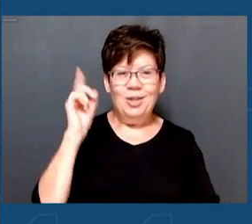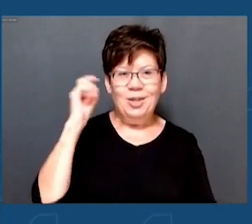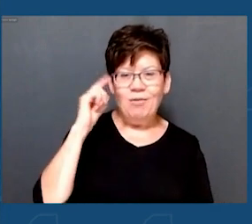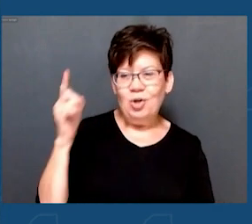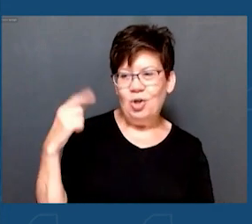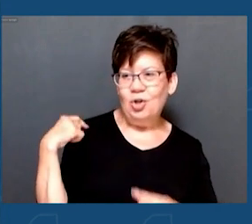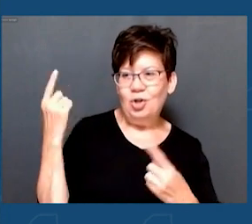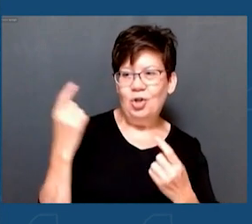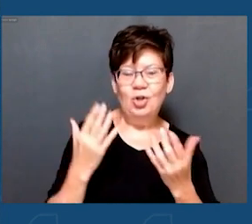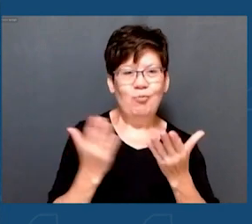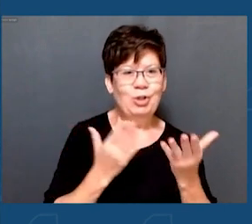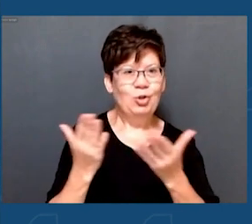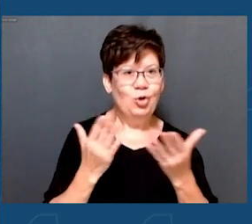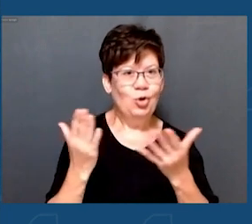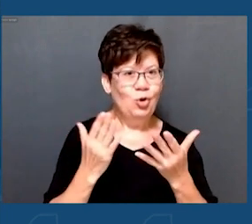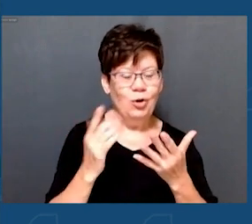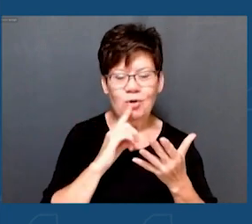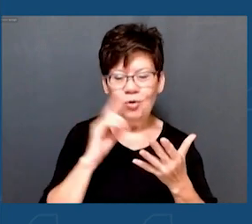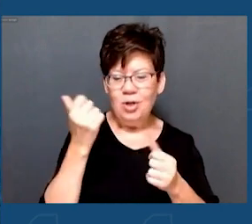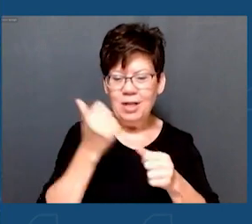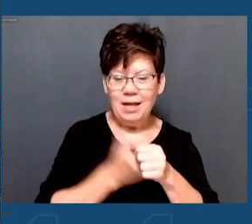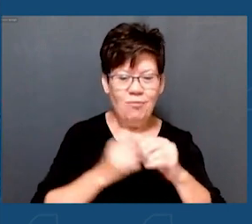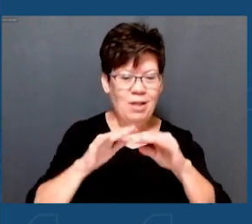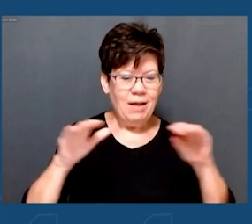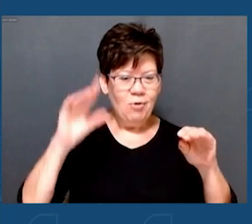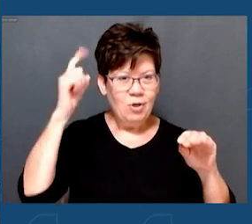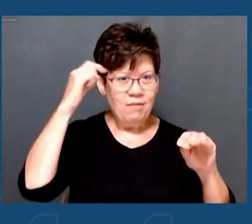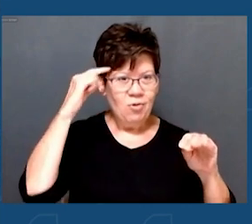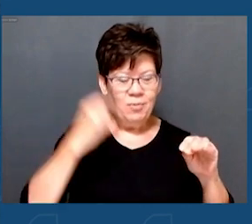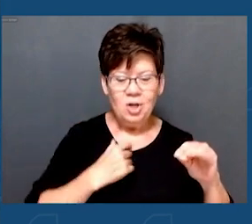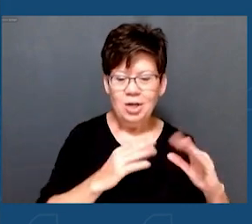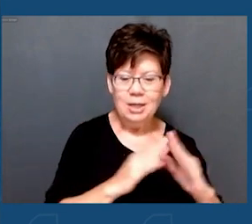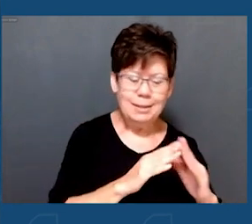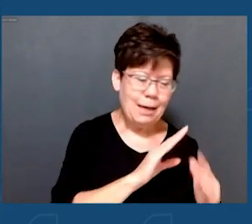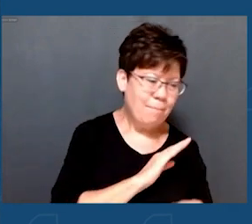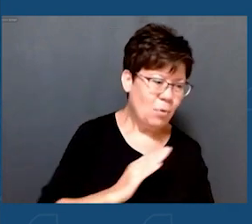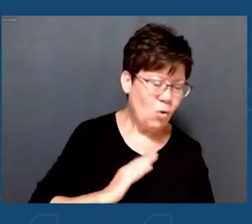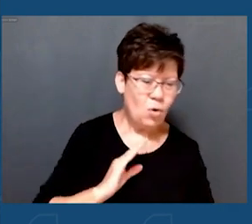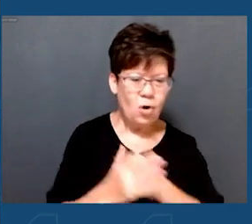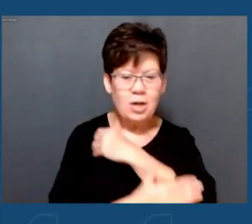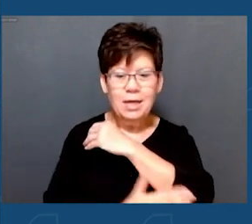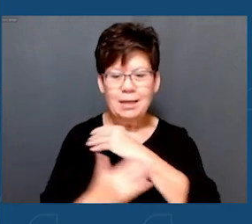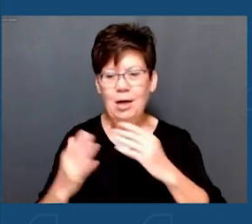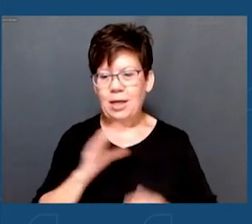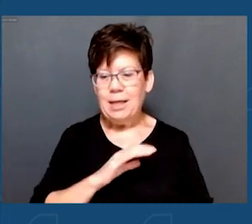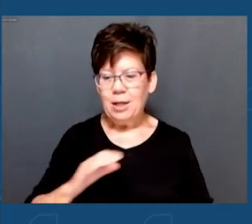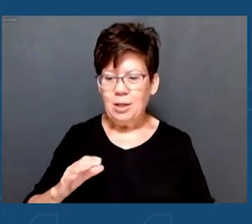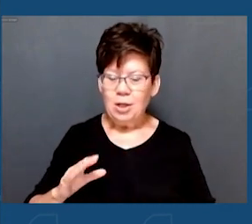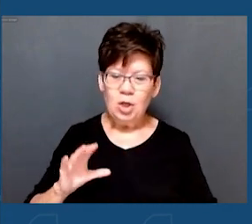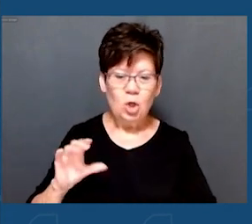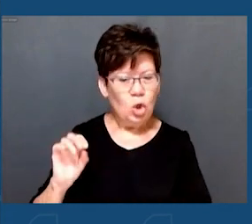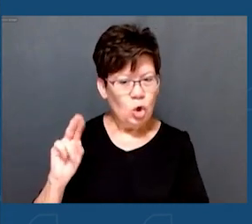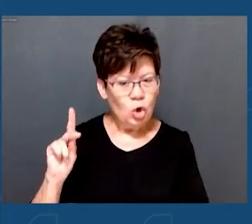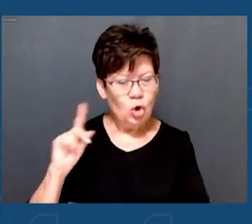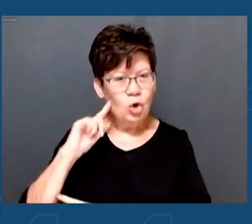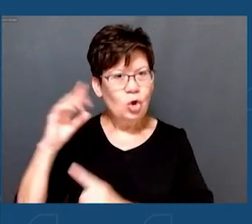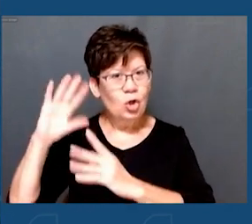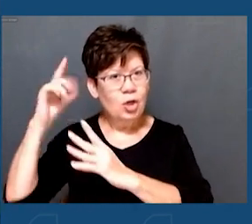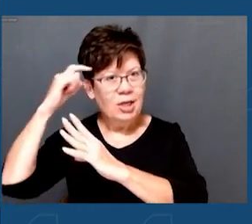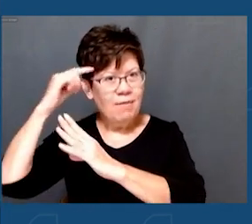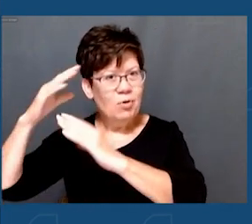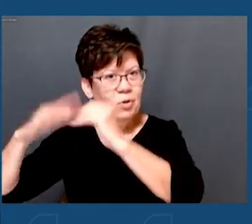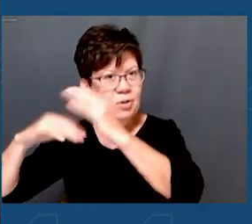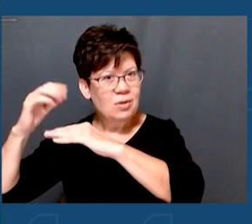at every level of government, from town board to county clerk to member of Congress to the governor's mansion. Her commitment